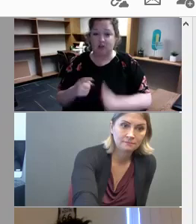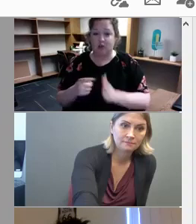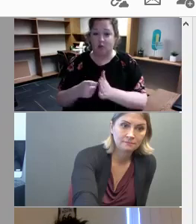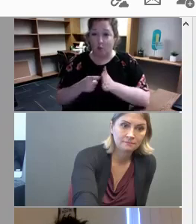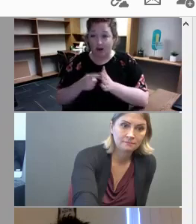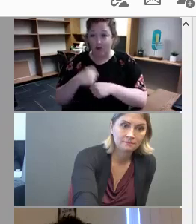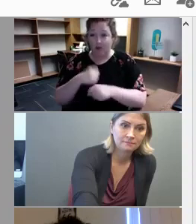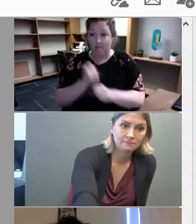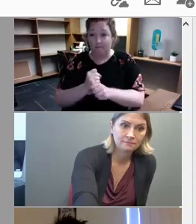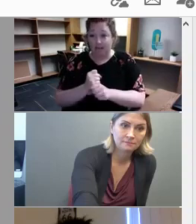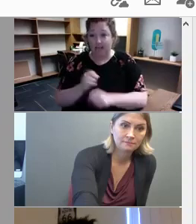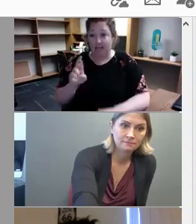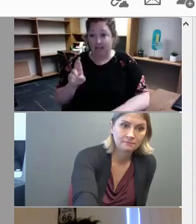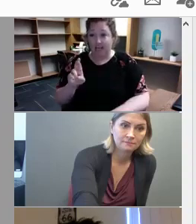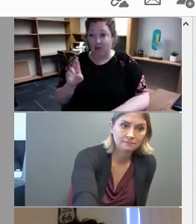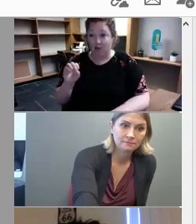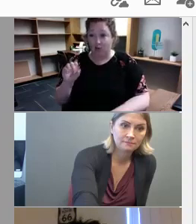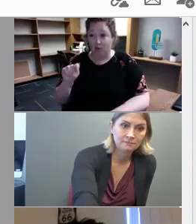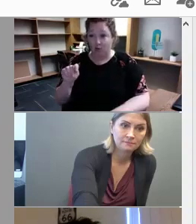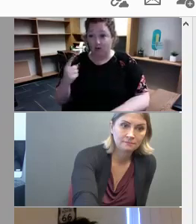one set as the root of another set.